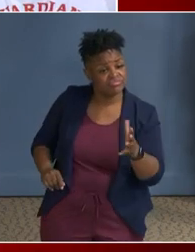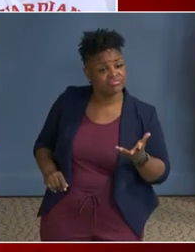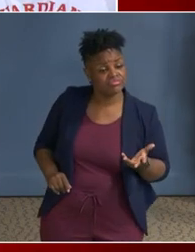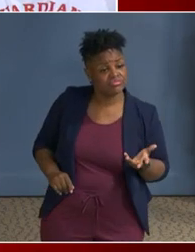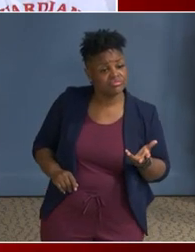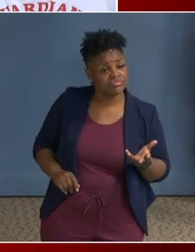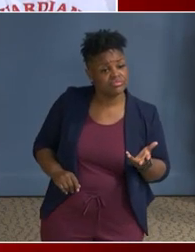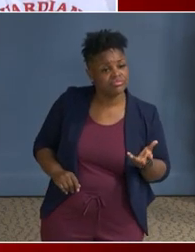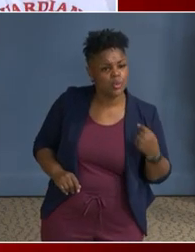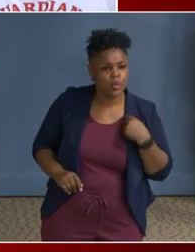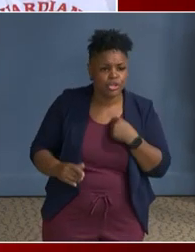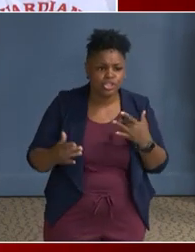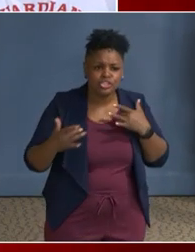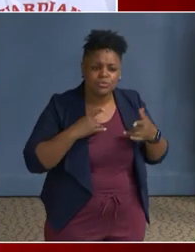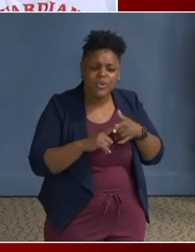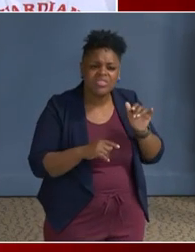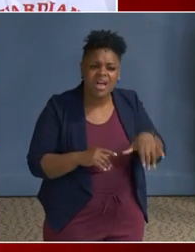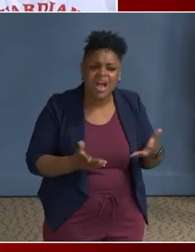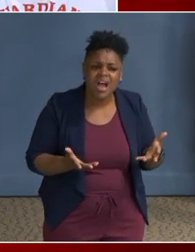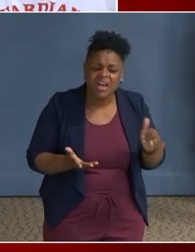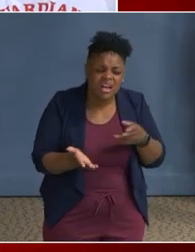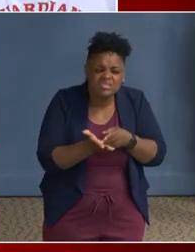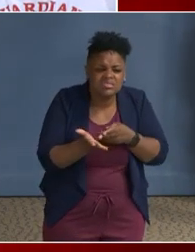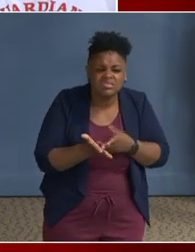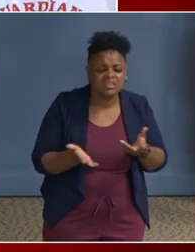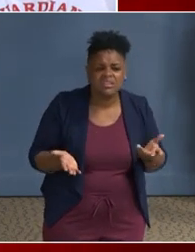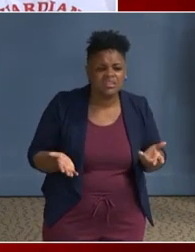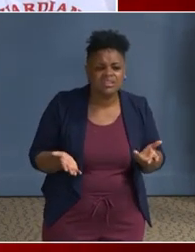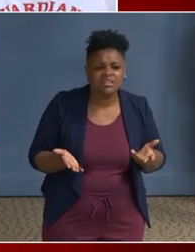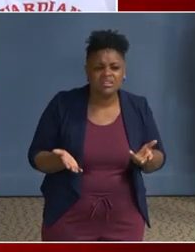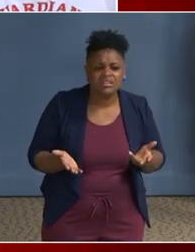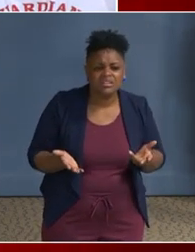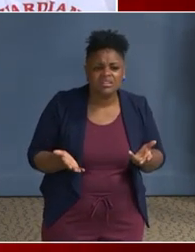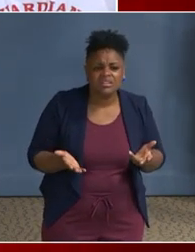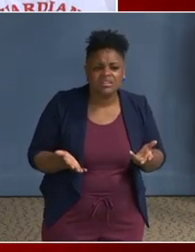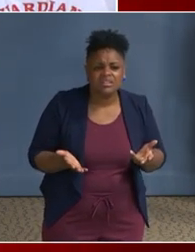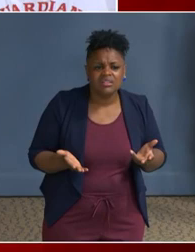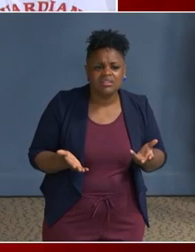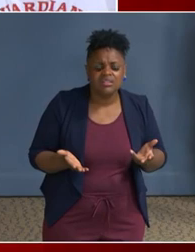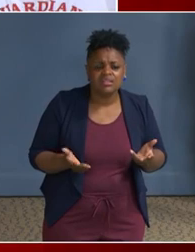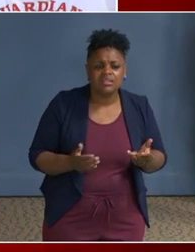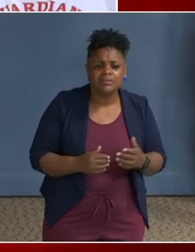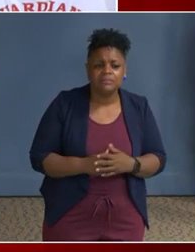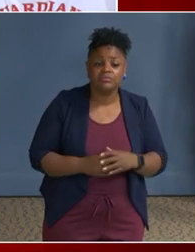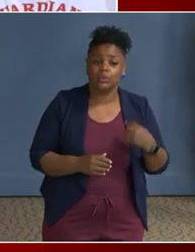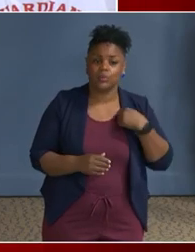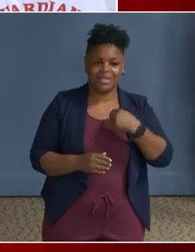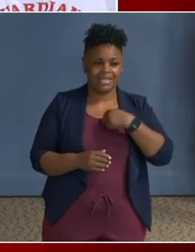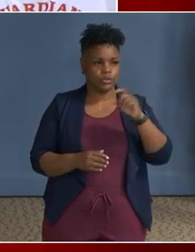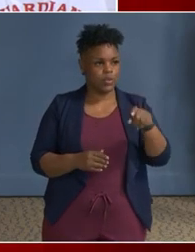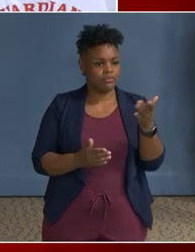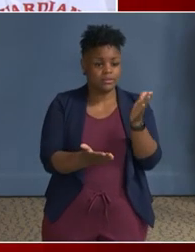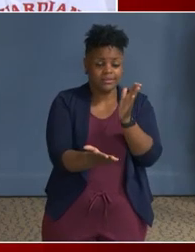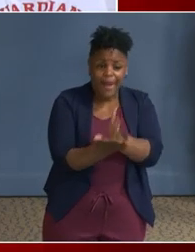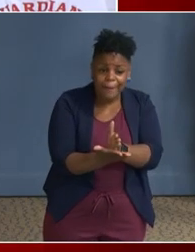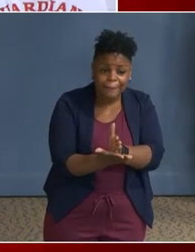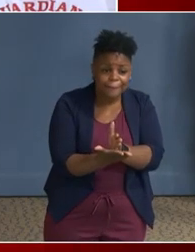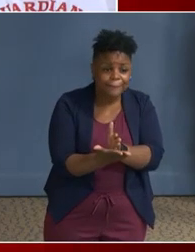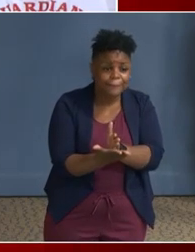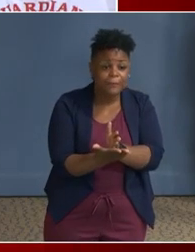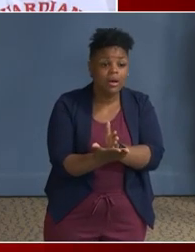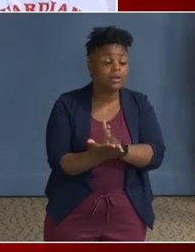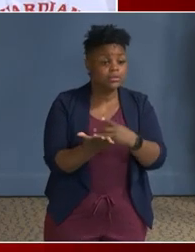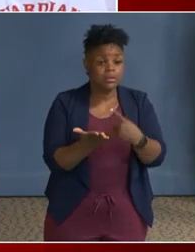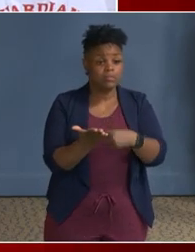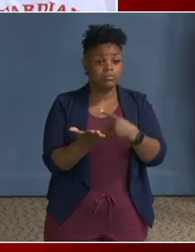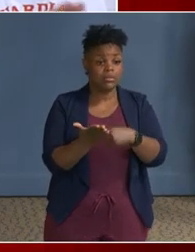very concerned about. People want is just to stop. And sometimes they think I can